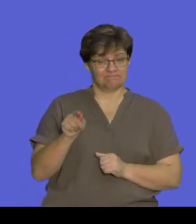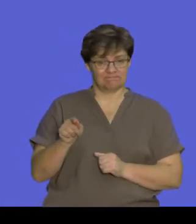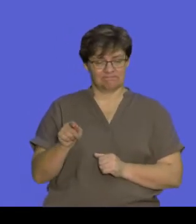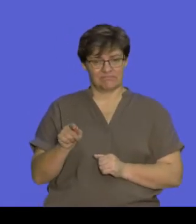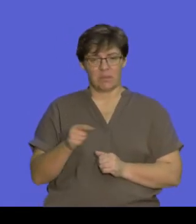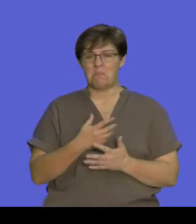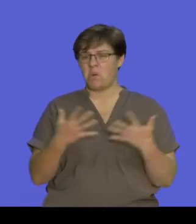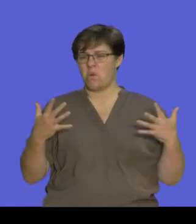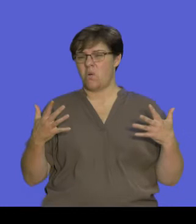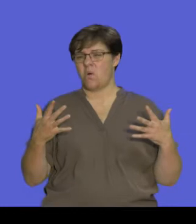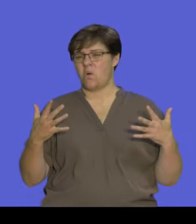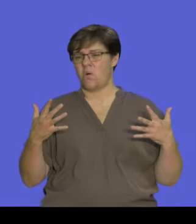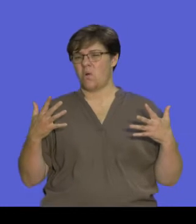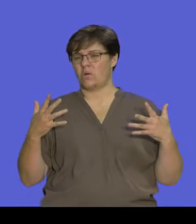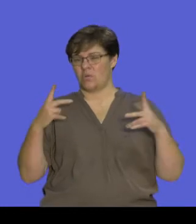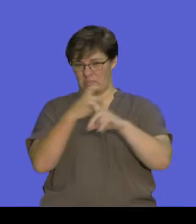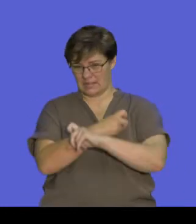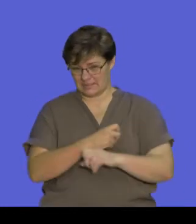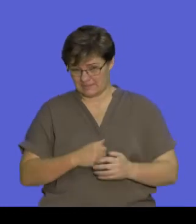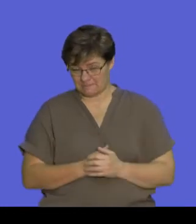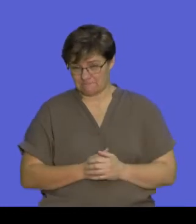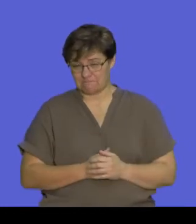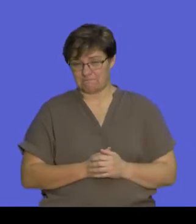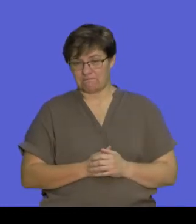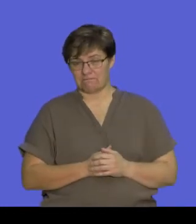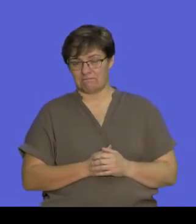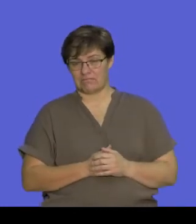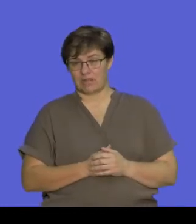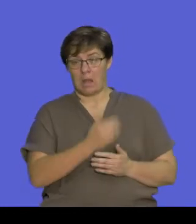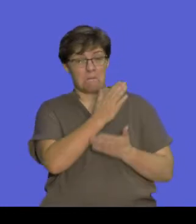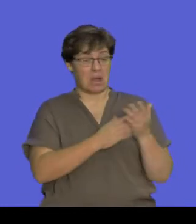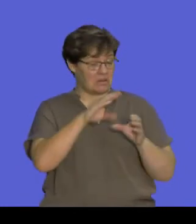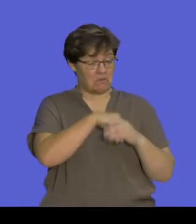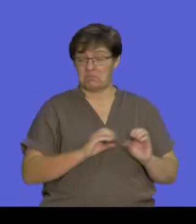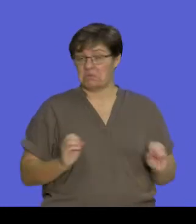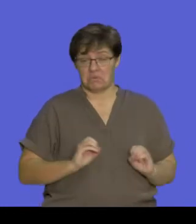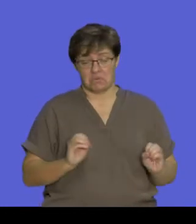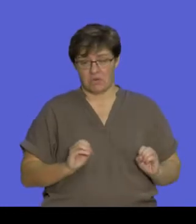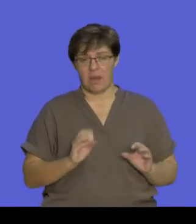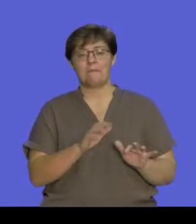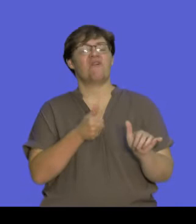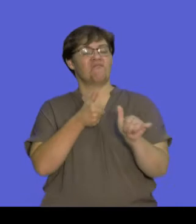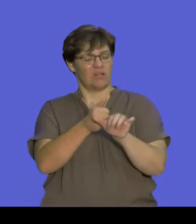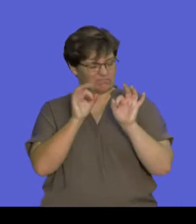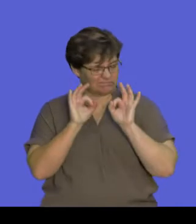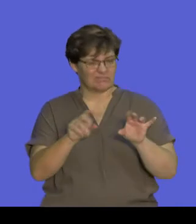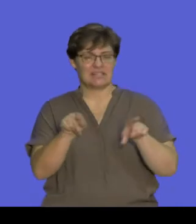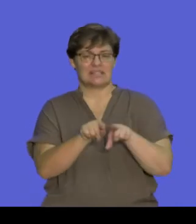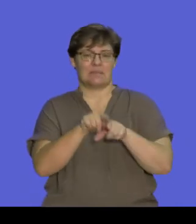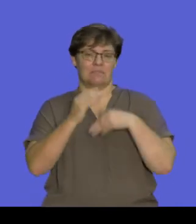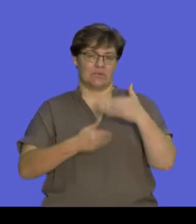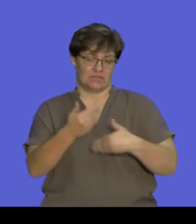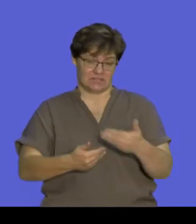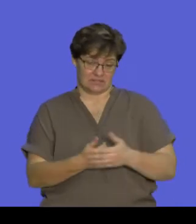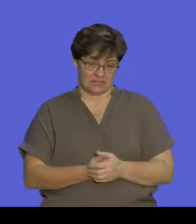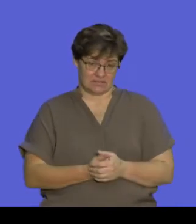more involved. It doesn't have parts to it, but it follows exactly the same process.